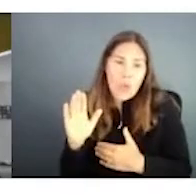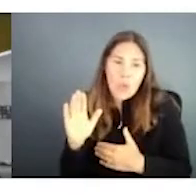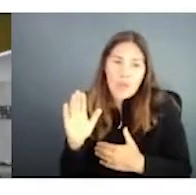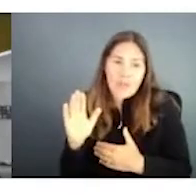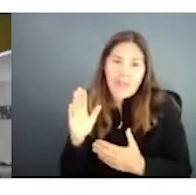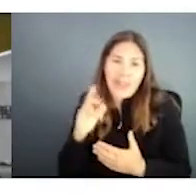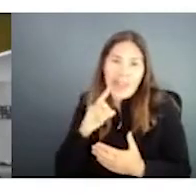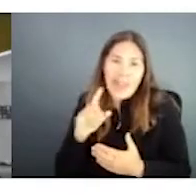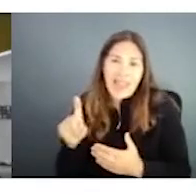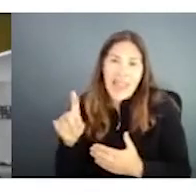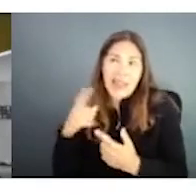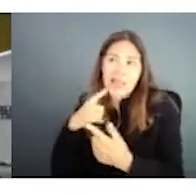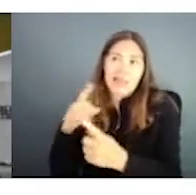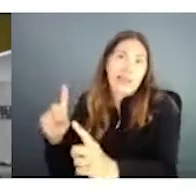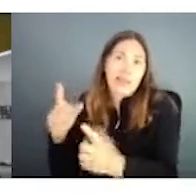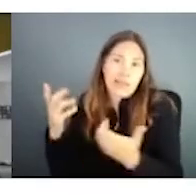it.